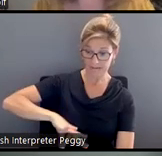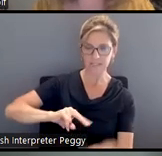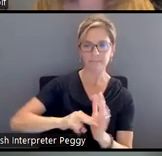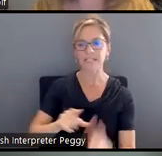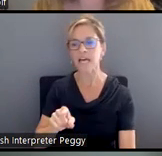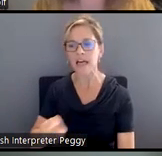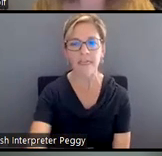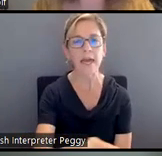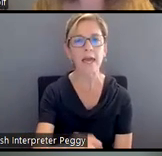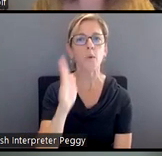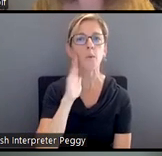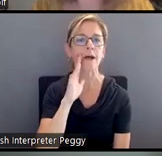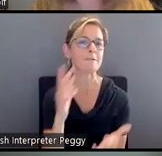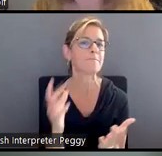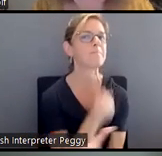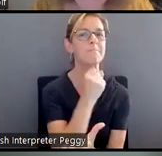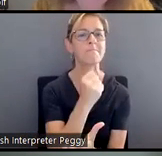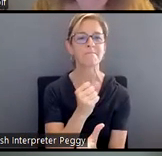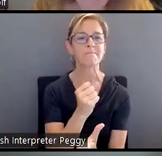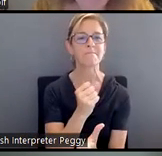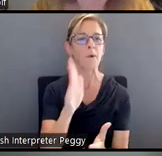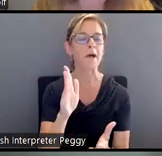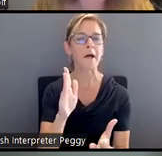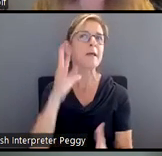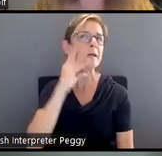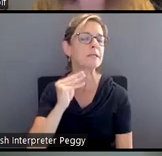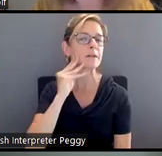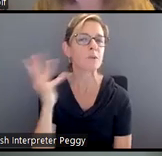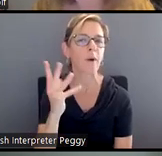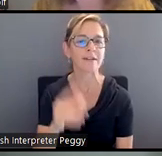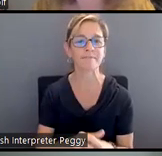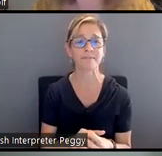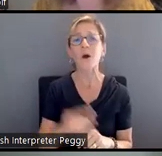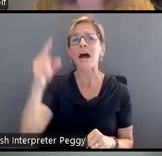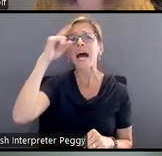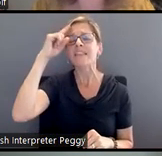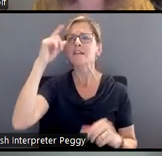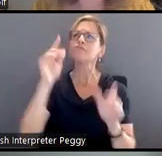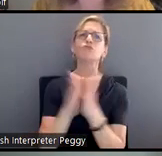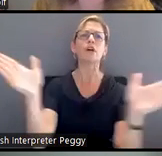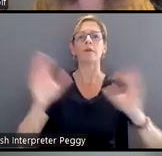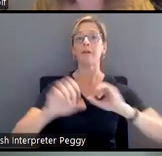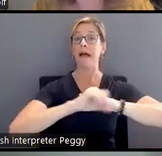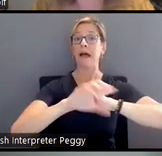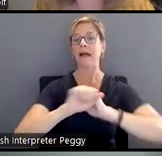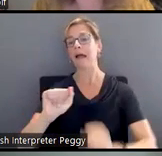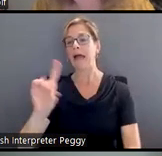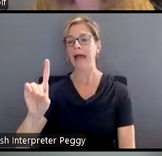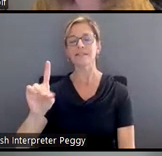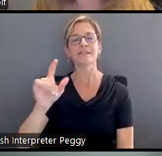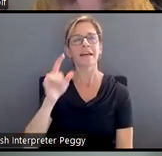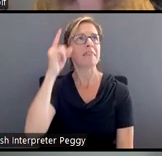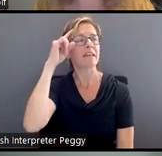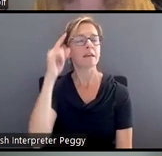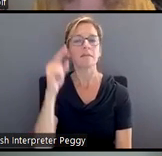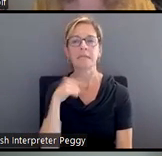come away with. And even when you look at ads, a lot of advertisers are very good at this. When you're buying a car or looking at a